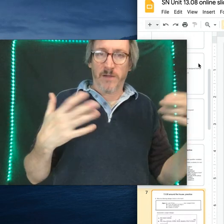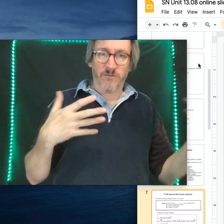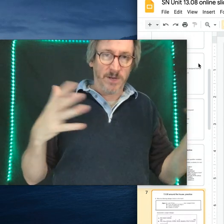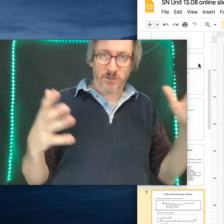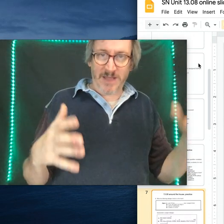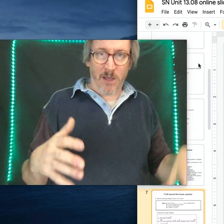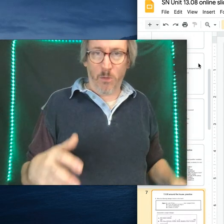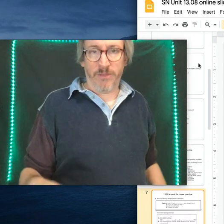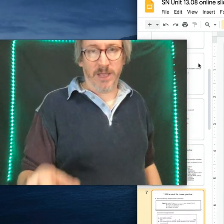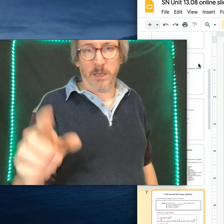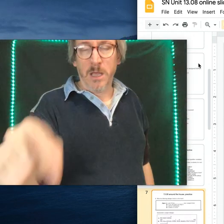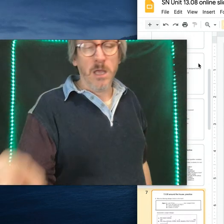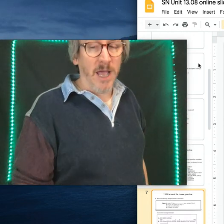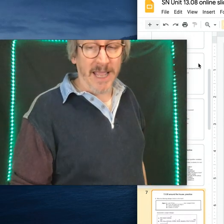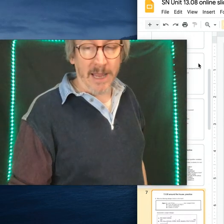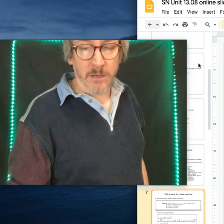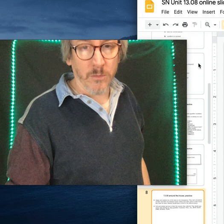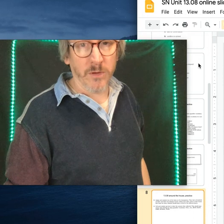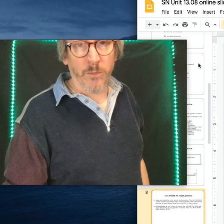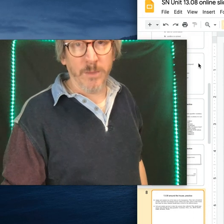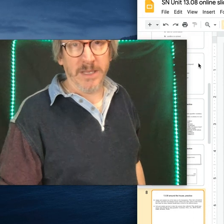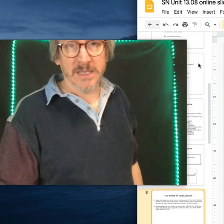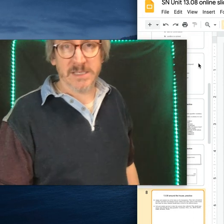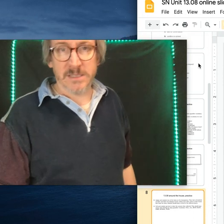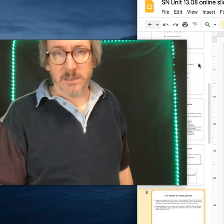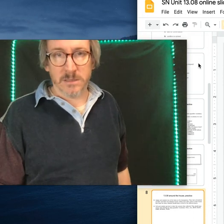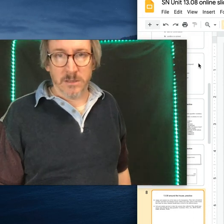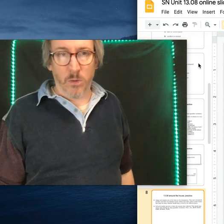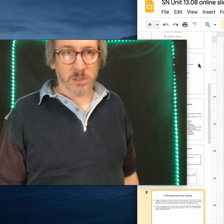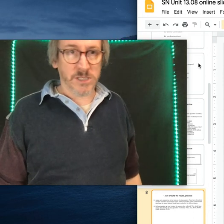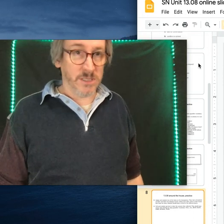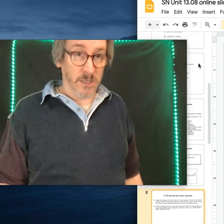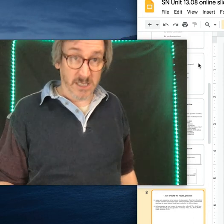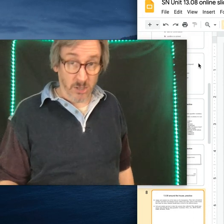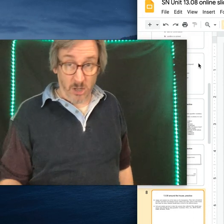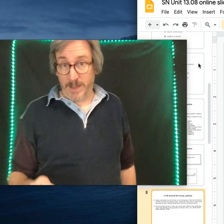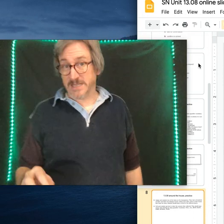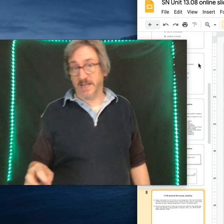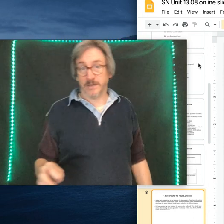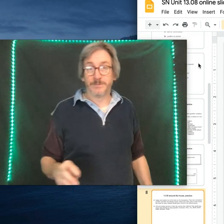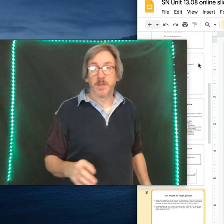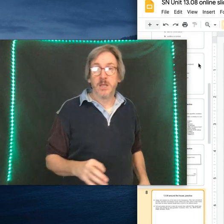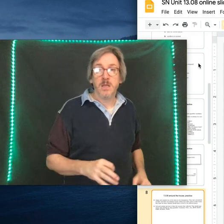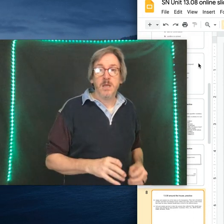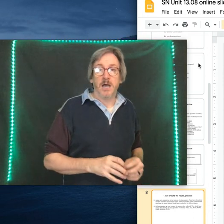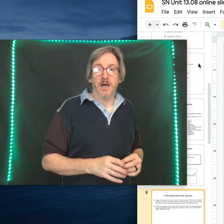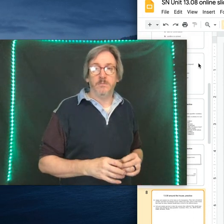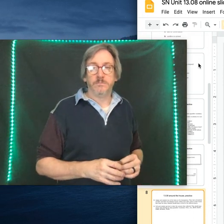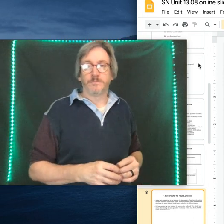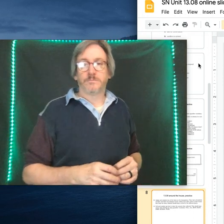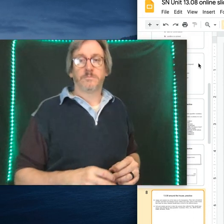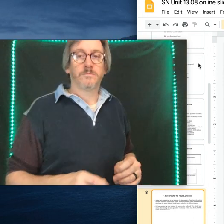Do the confirmation. That whole thing. Again, we beat this horse till it's long past dead.